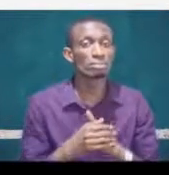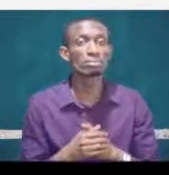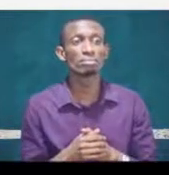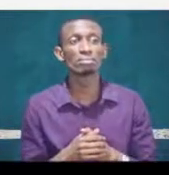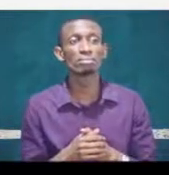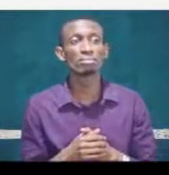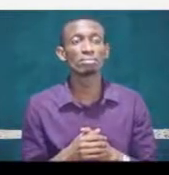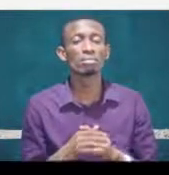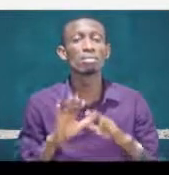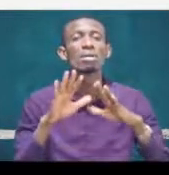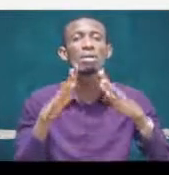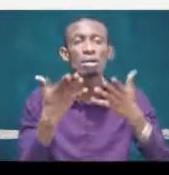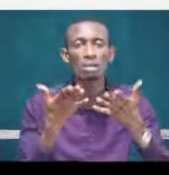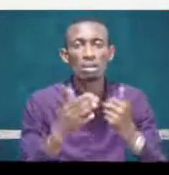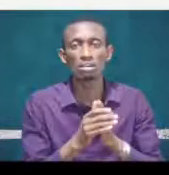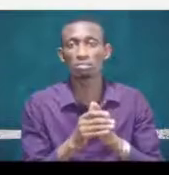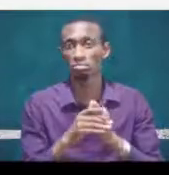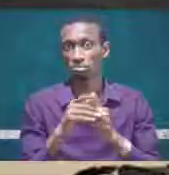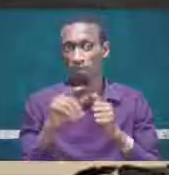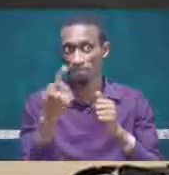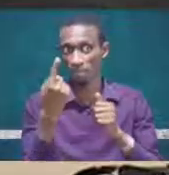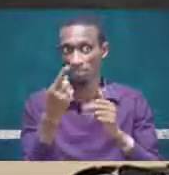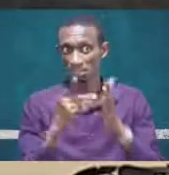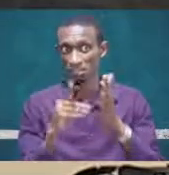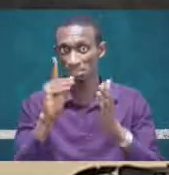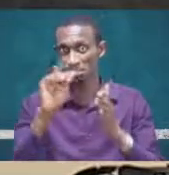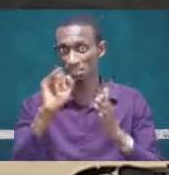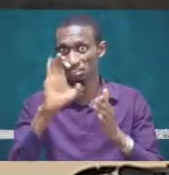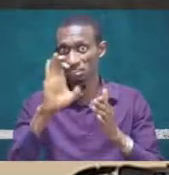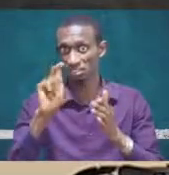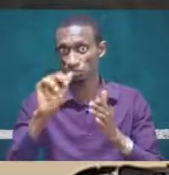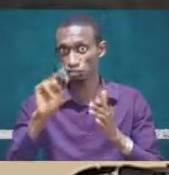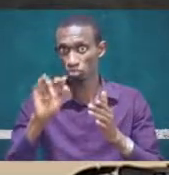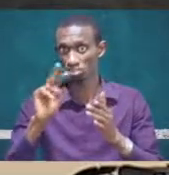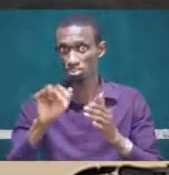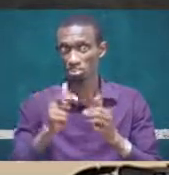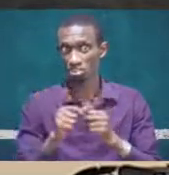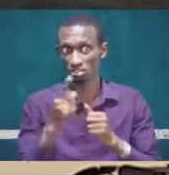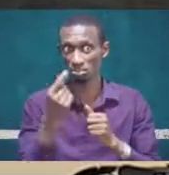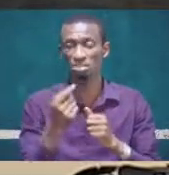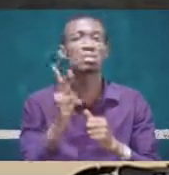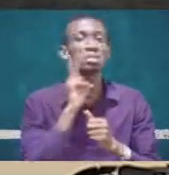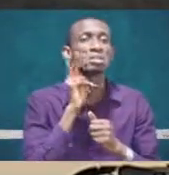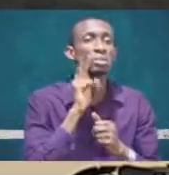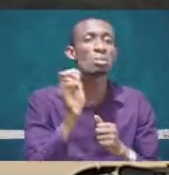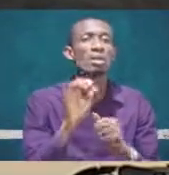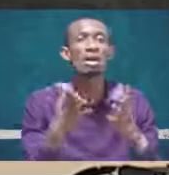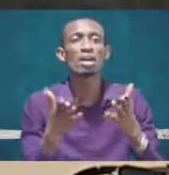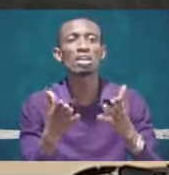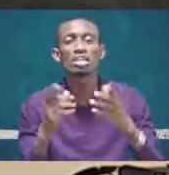How was the first dictionary designed? Kinyarwanda dictionary. Ese babyandika gute? Ijambo rimwe rihinnye